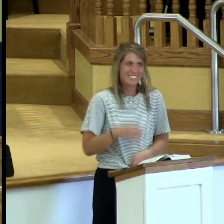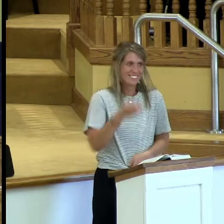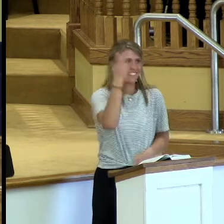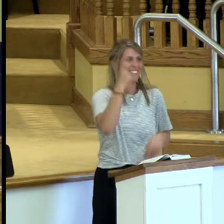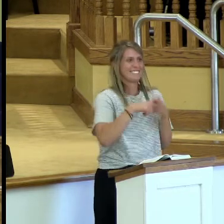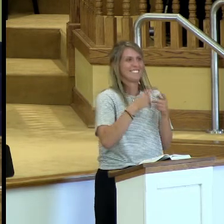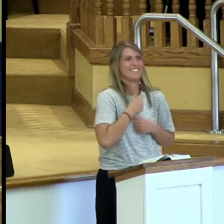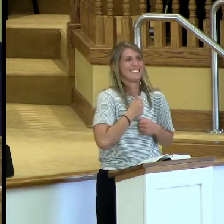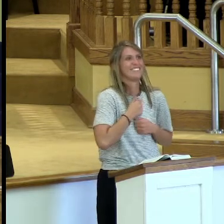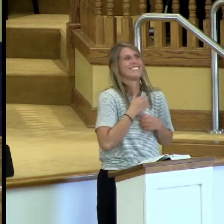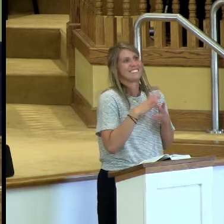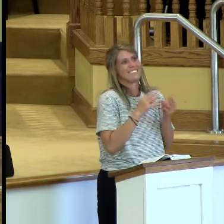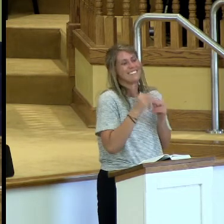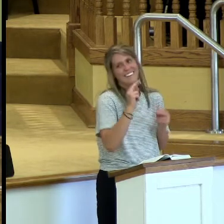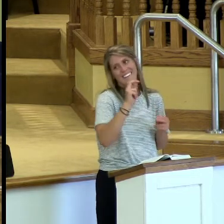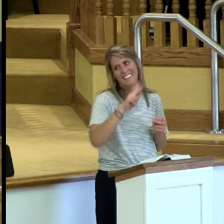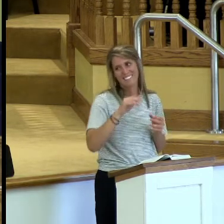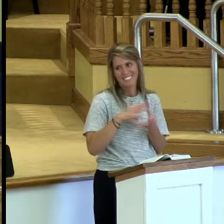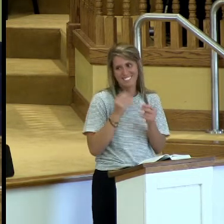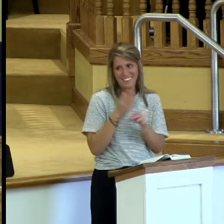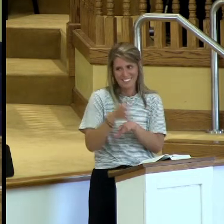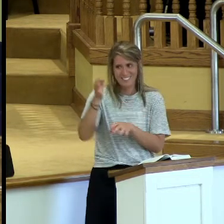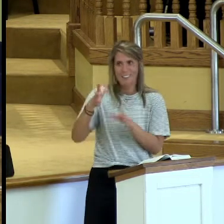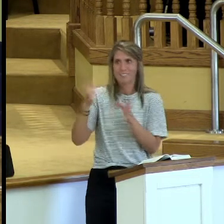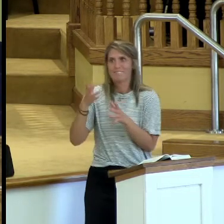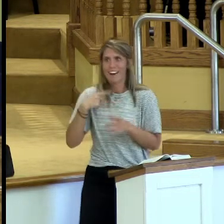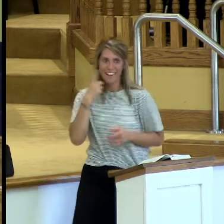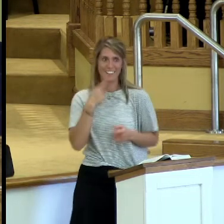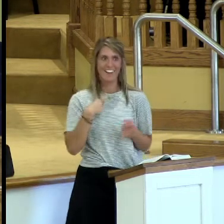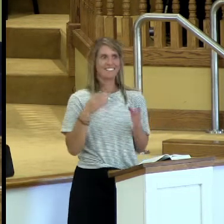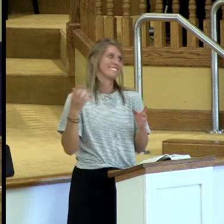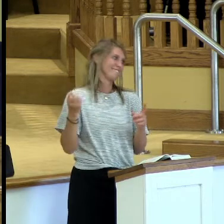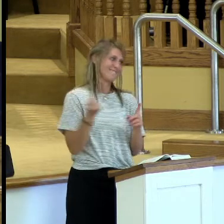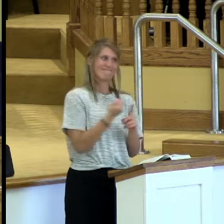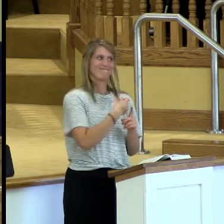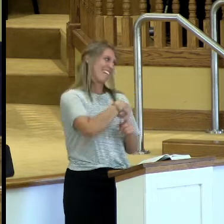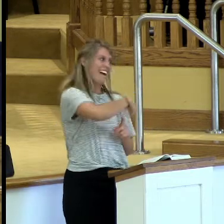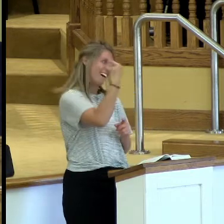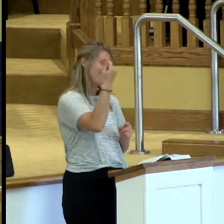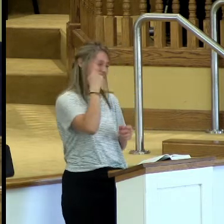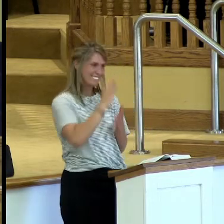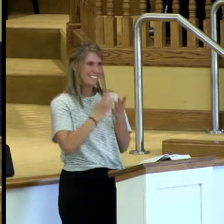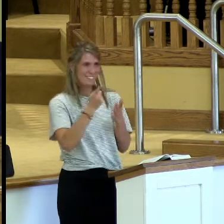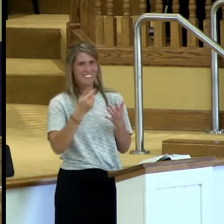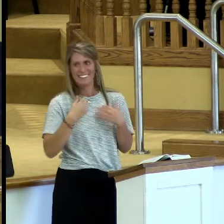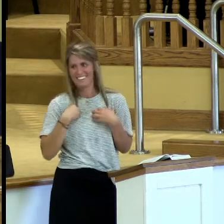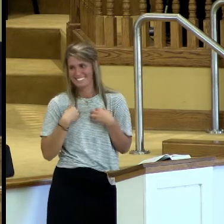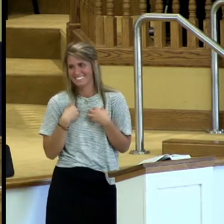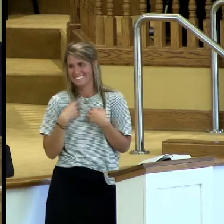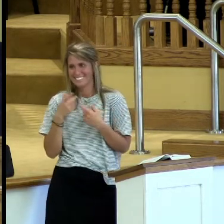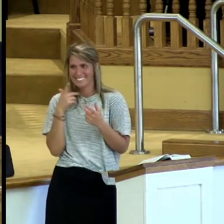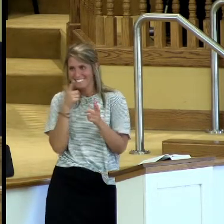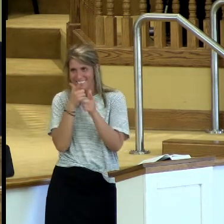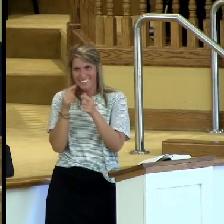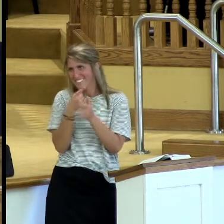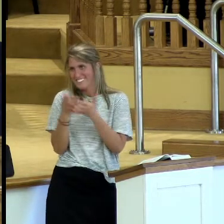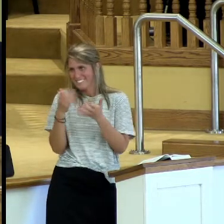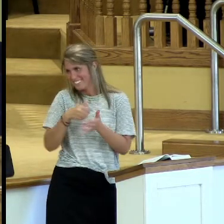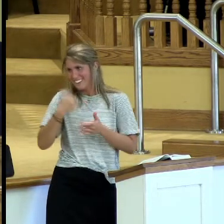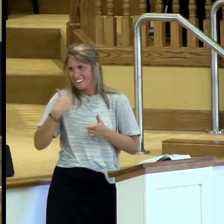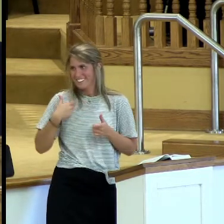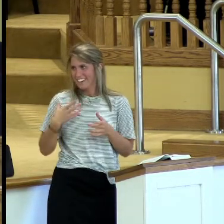Flashback to the Navy story now, after your pastor tried to get real. I thought I was getting knocked off. Like, he's got someone somewhere with a 50 cal. Like, game